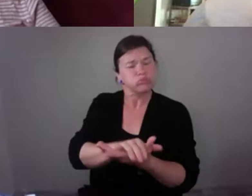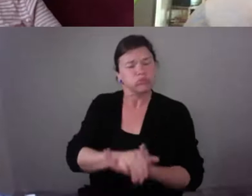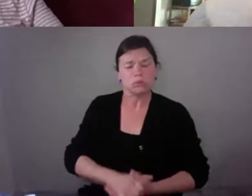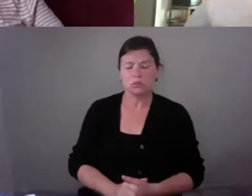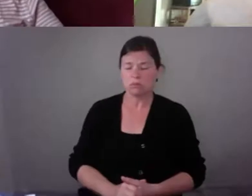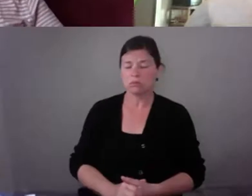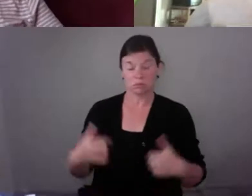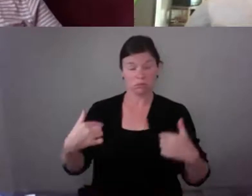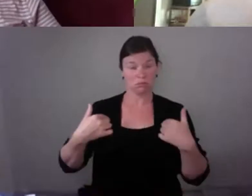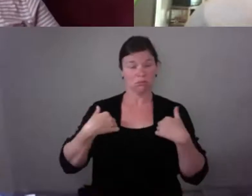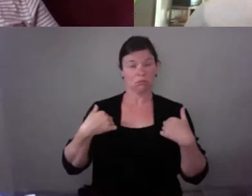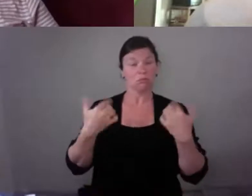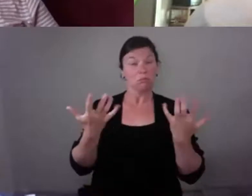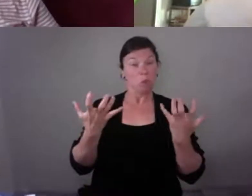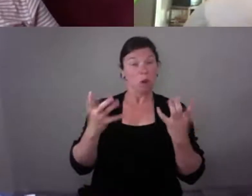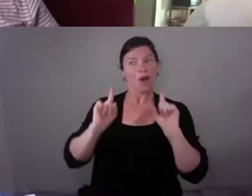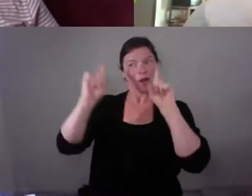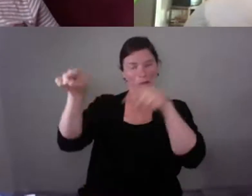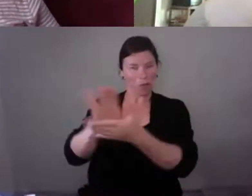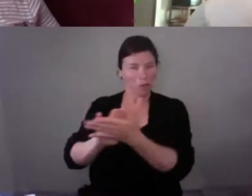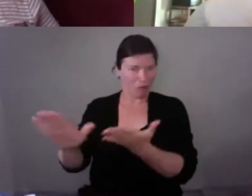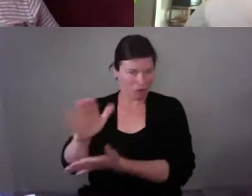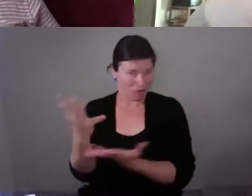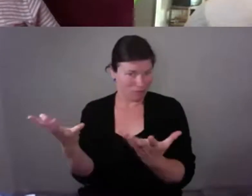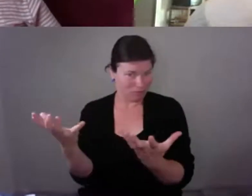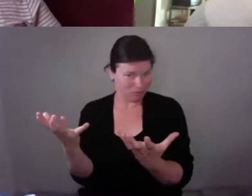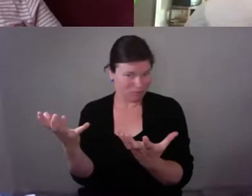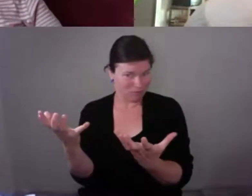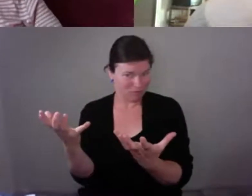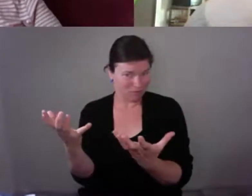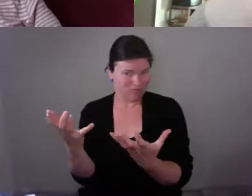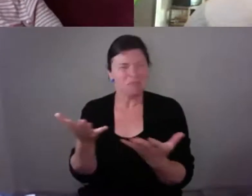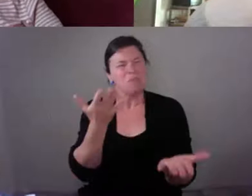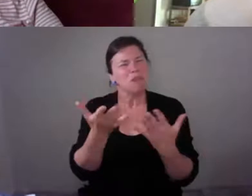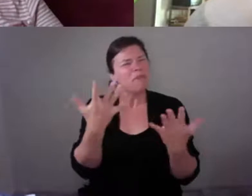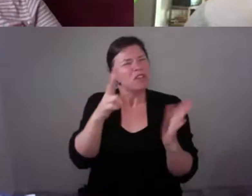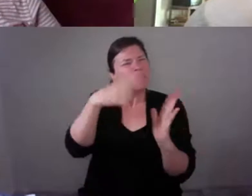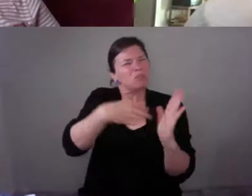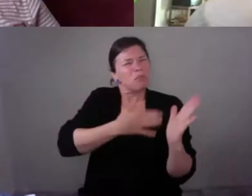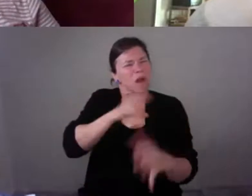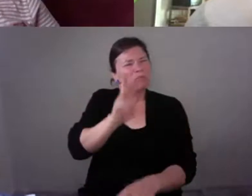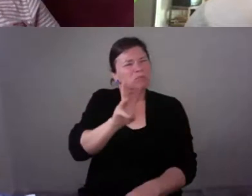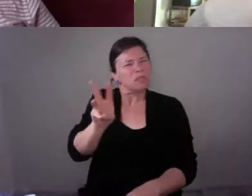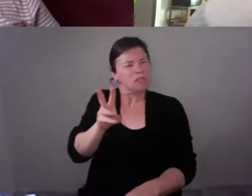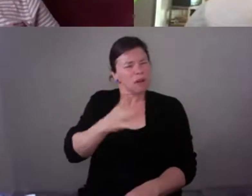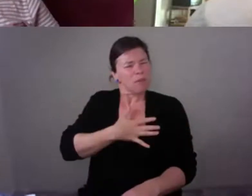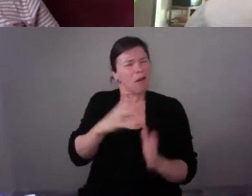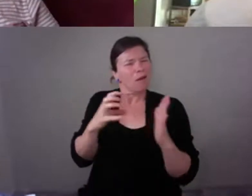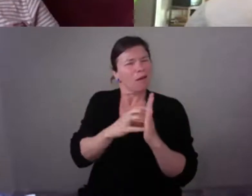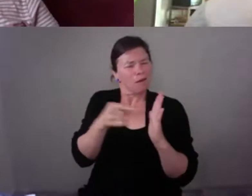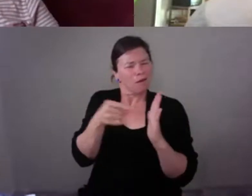wanted to go to college. And you probably read some of that on my website and other things